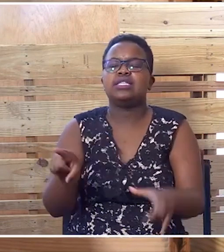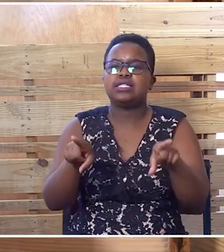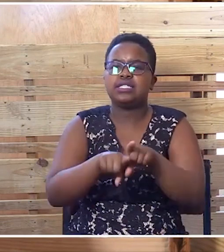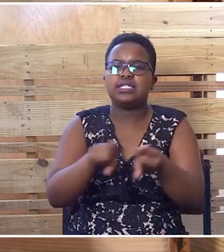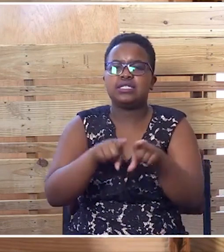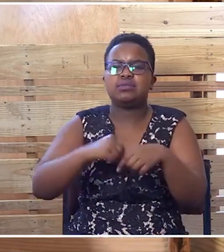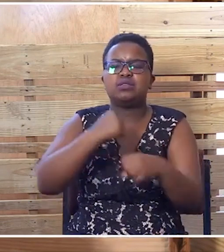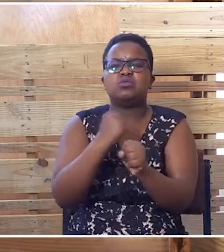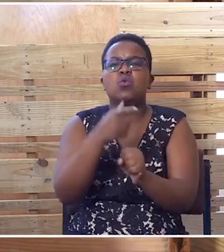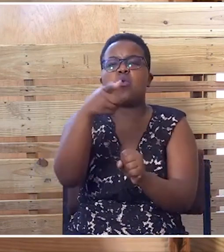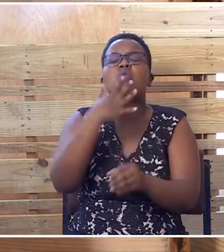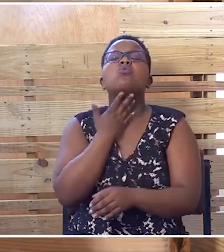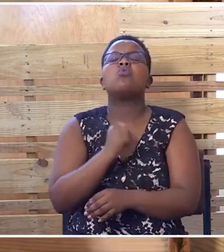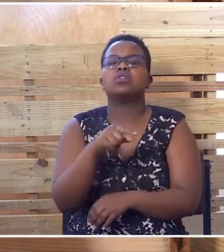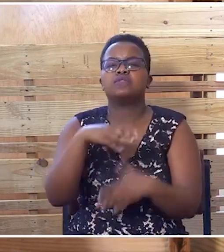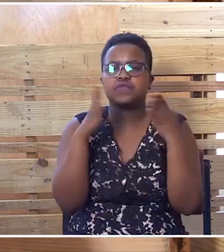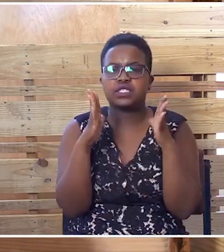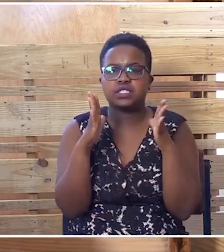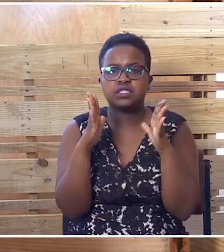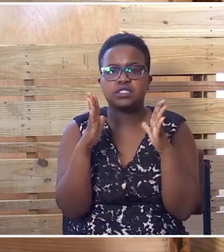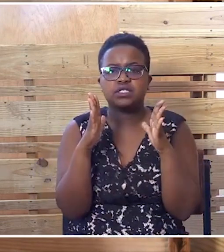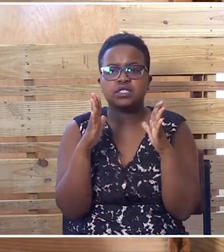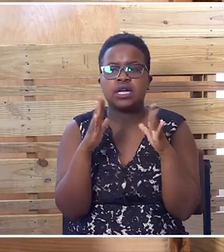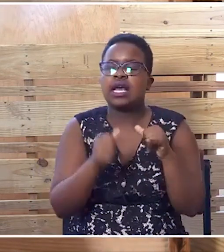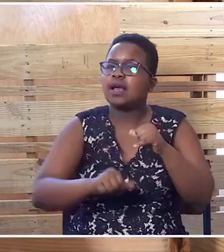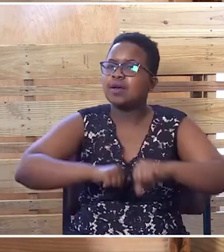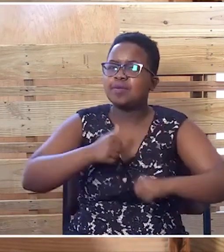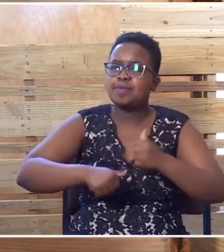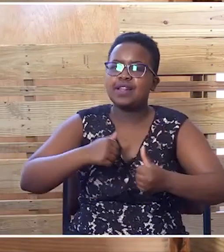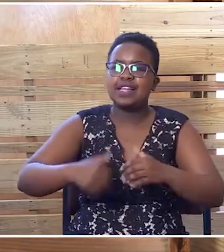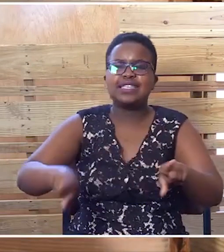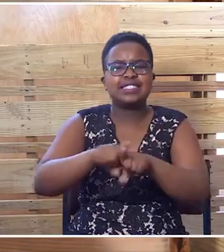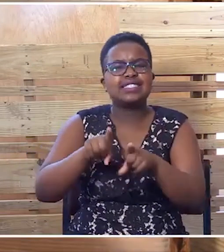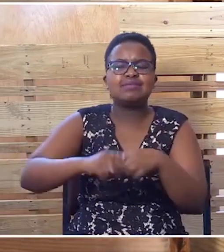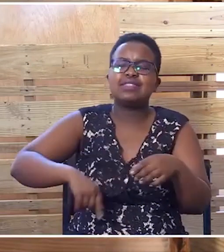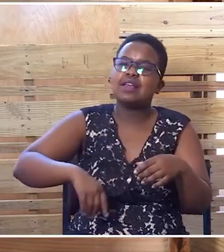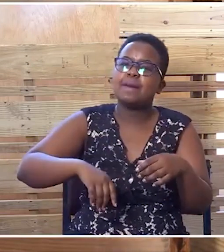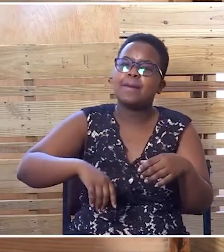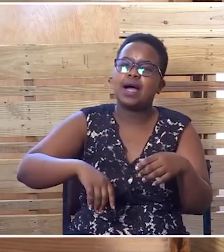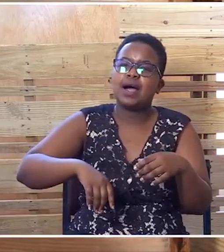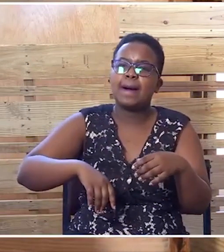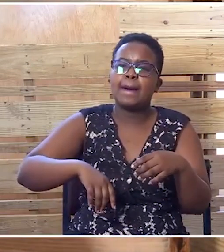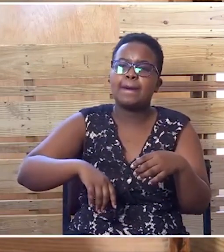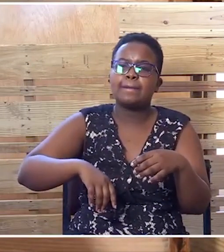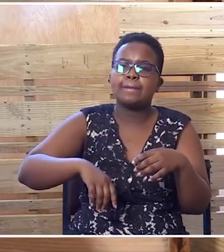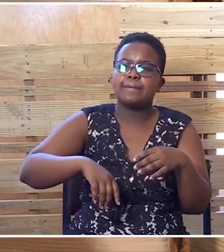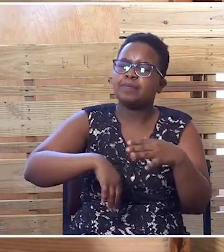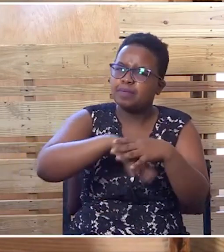And then think about it this way. Playing the same match, but with rules that guides